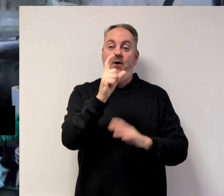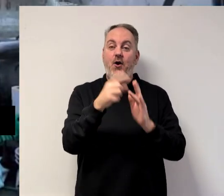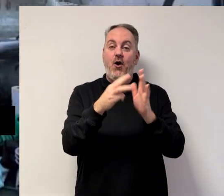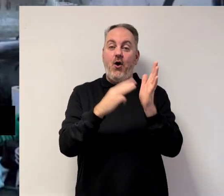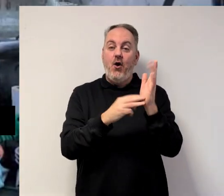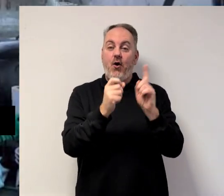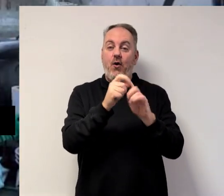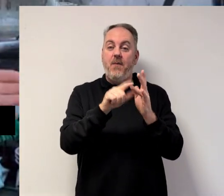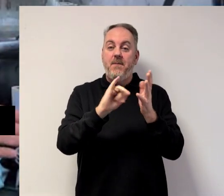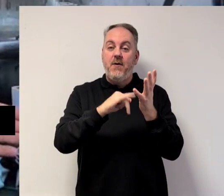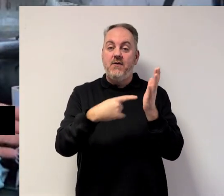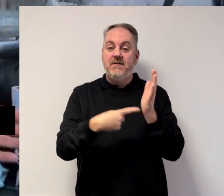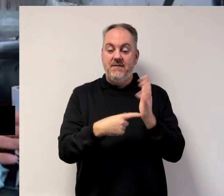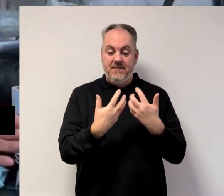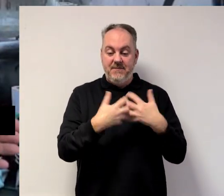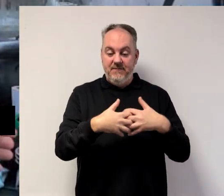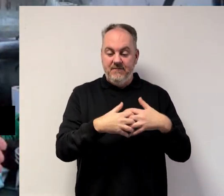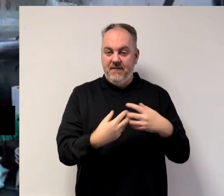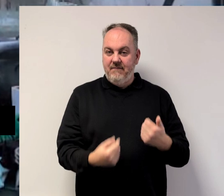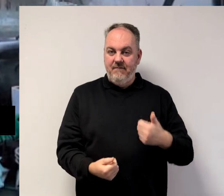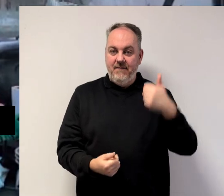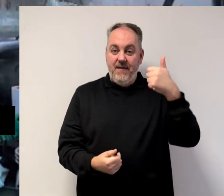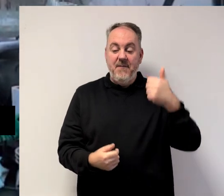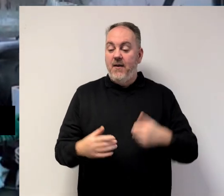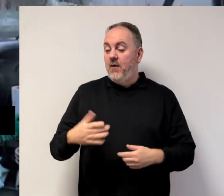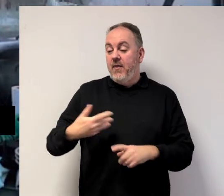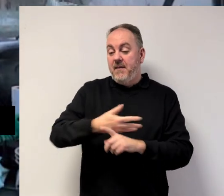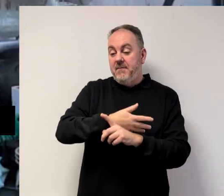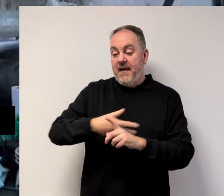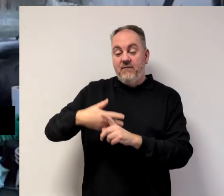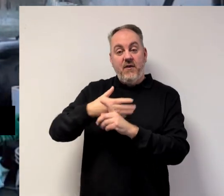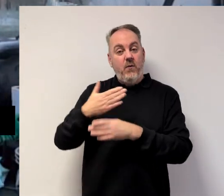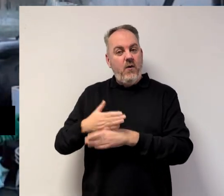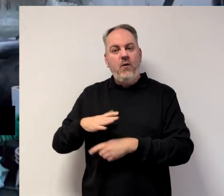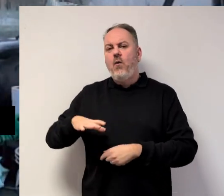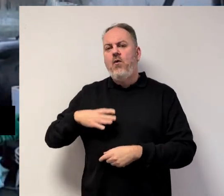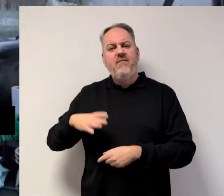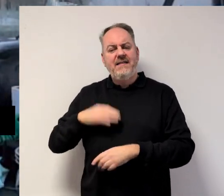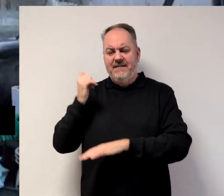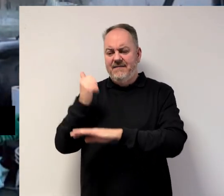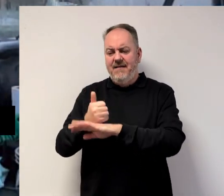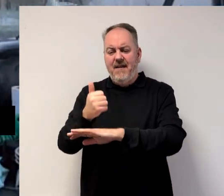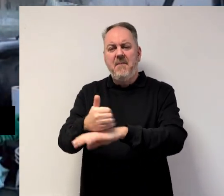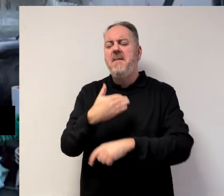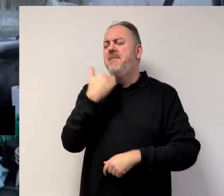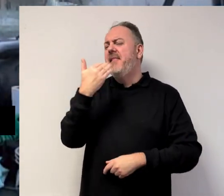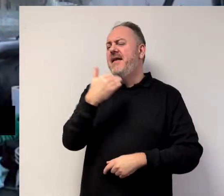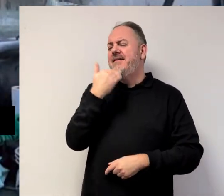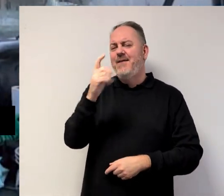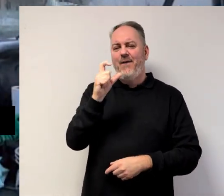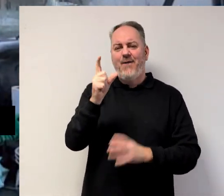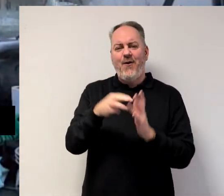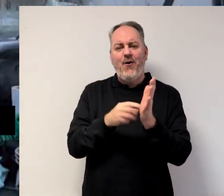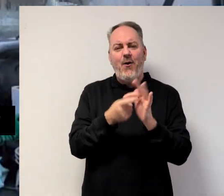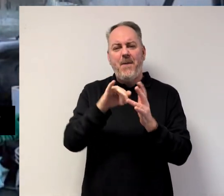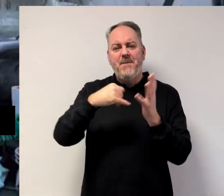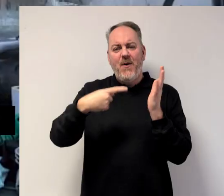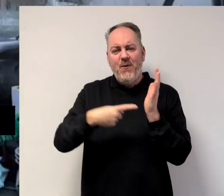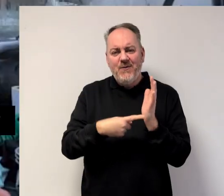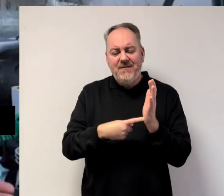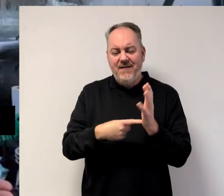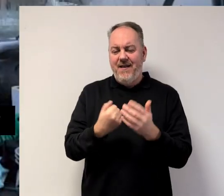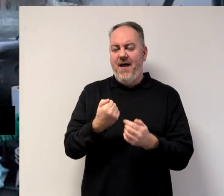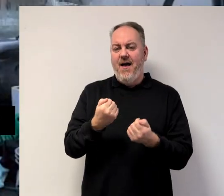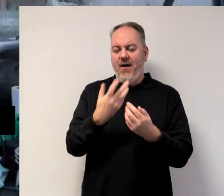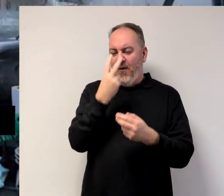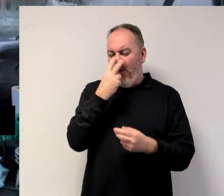already been done. The composter was already here. Our bays for our leaf mould were already here. The